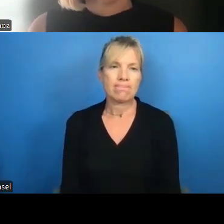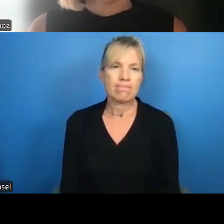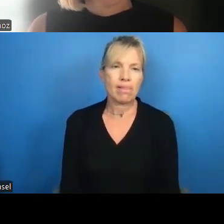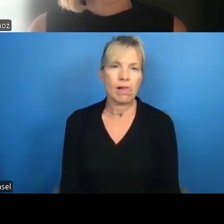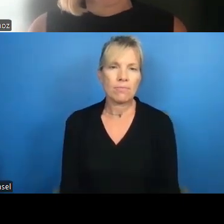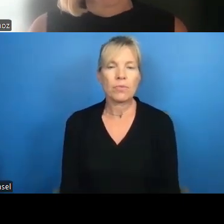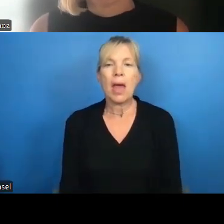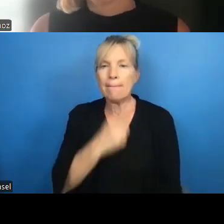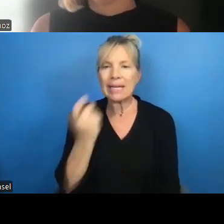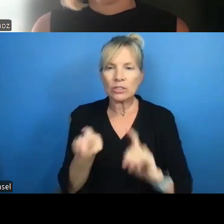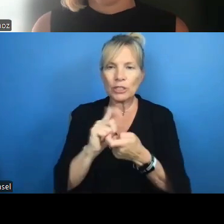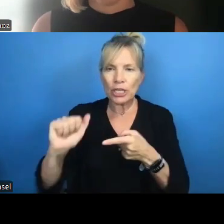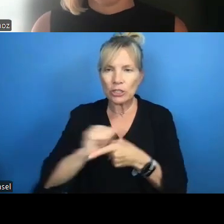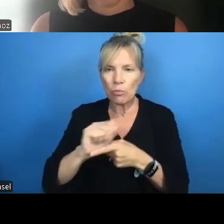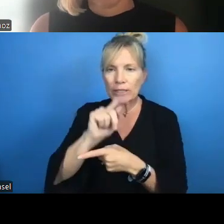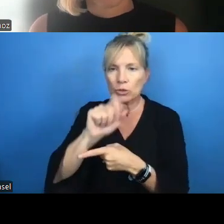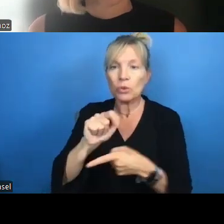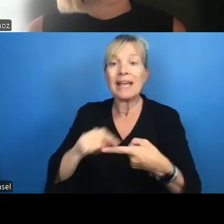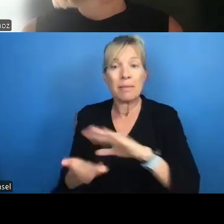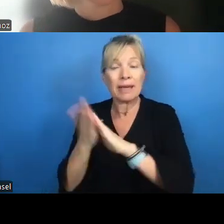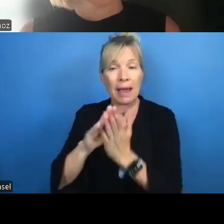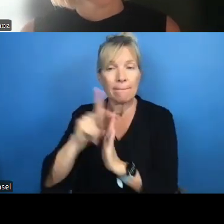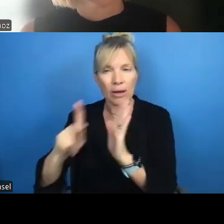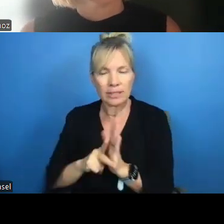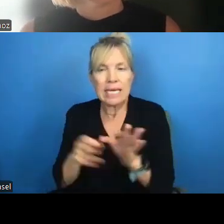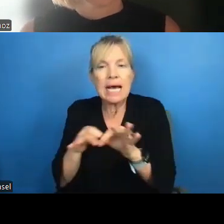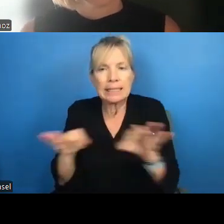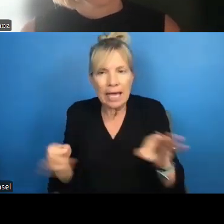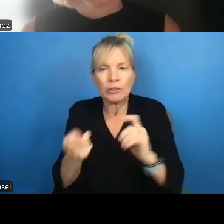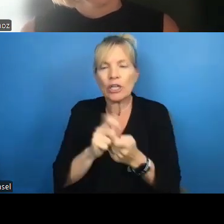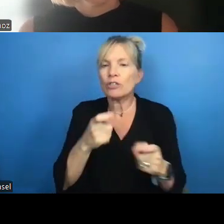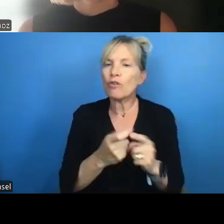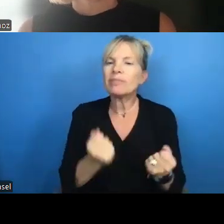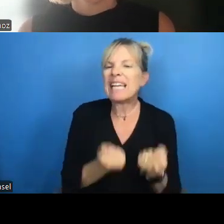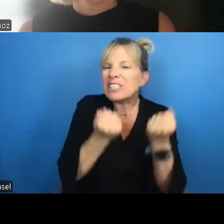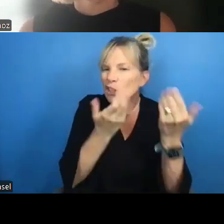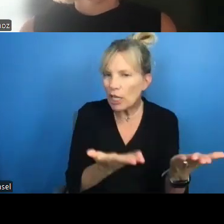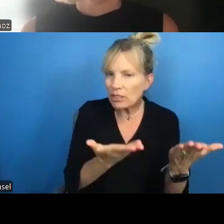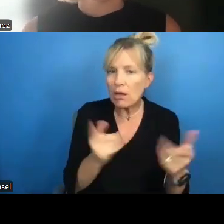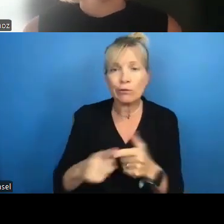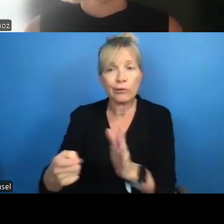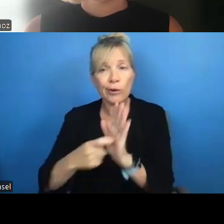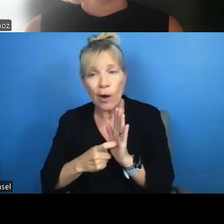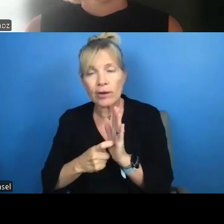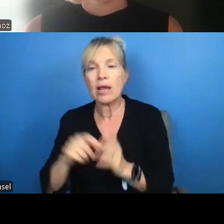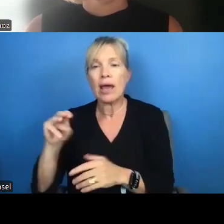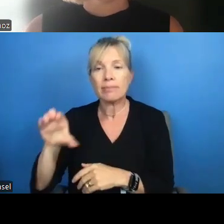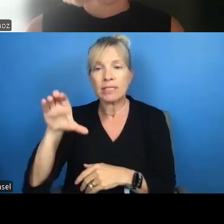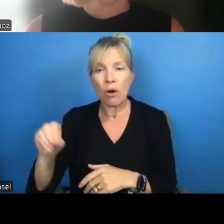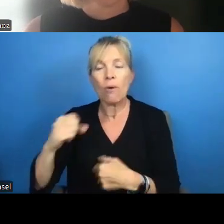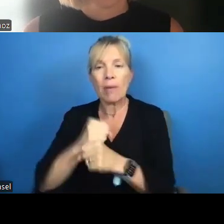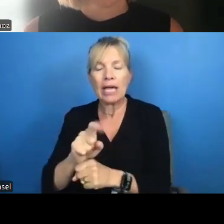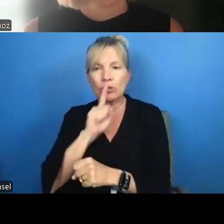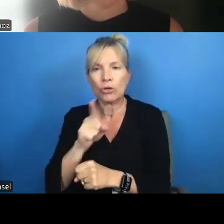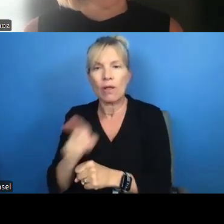these practice tools into policy, language was changed from suggestion to requiring that our MCOs ensure that